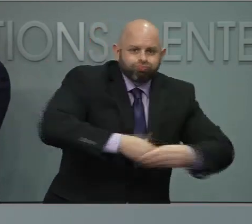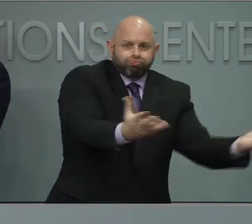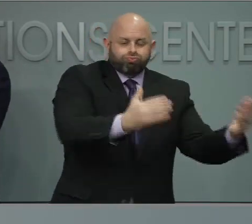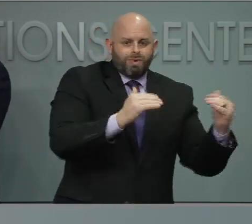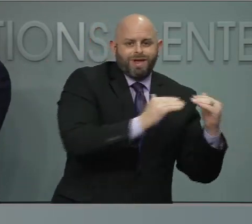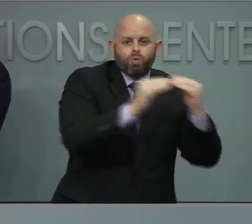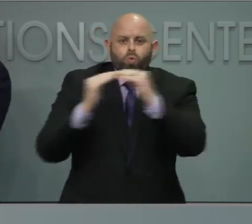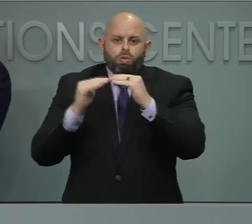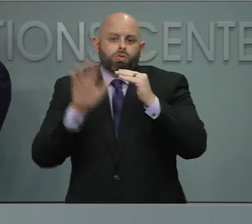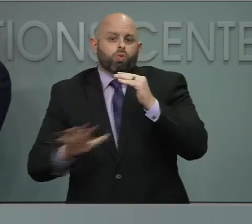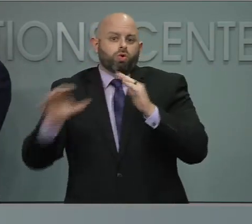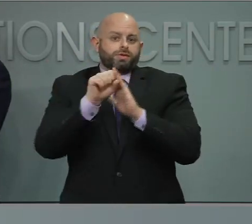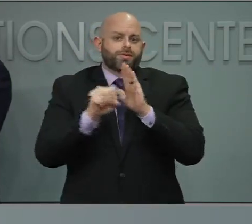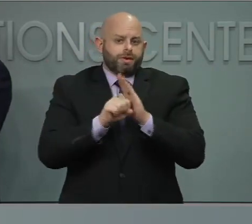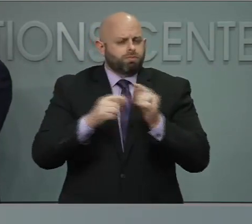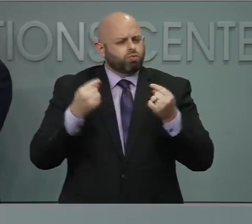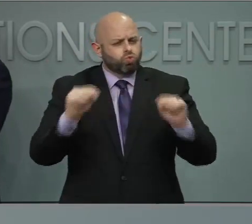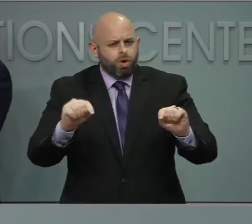Thank you.